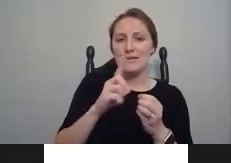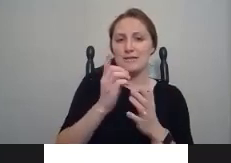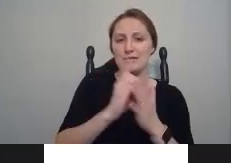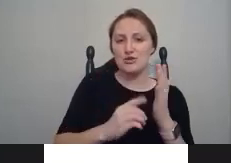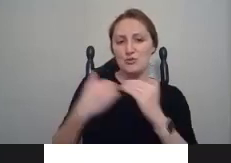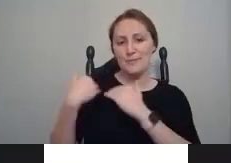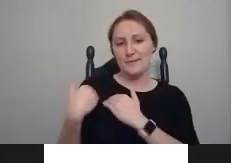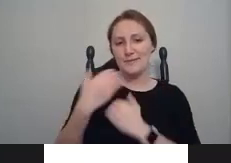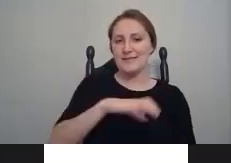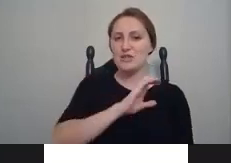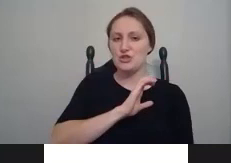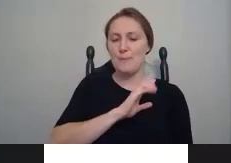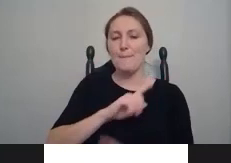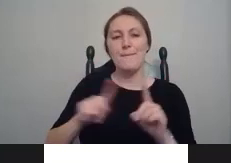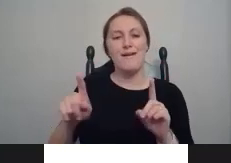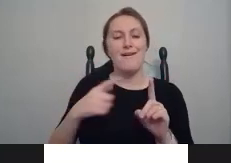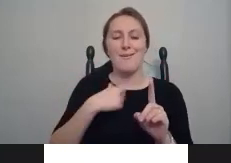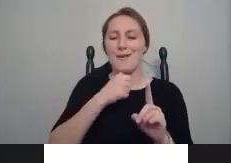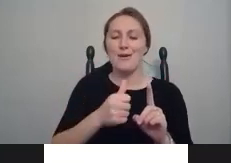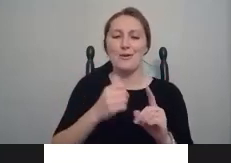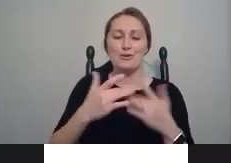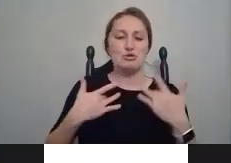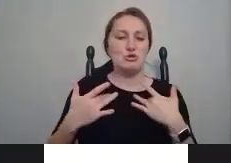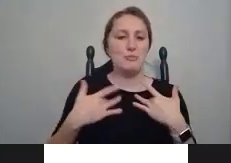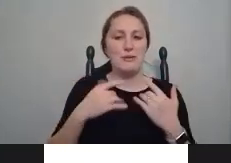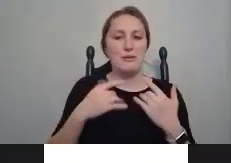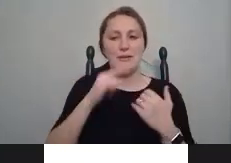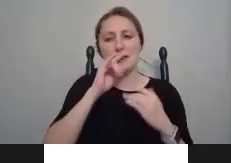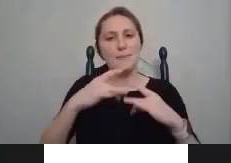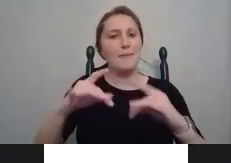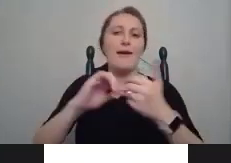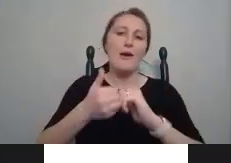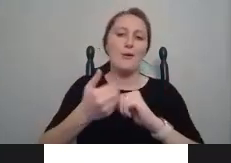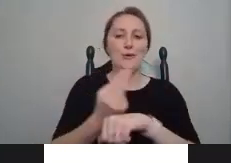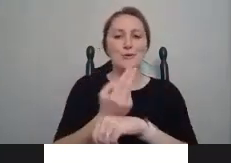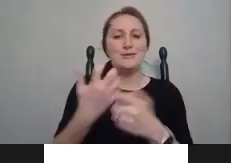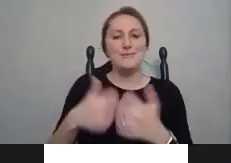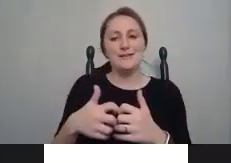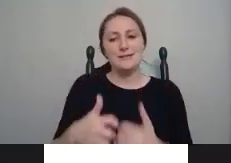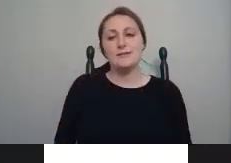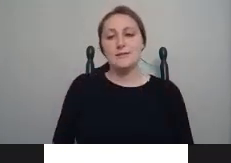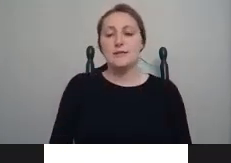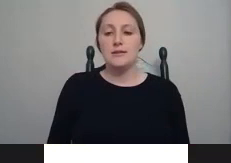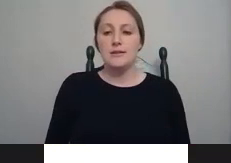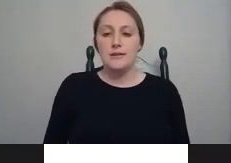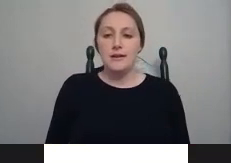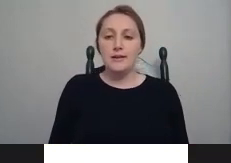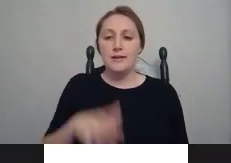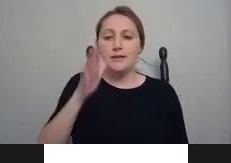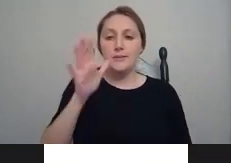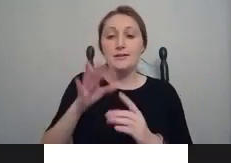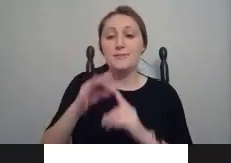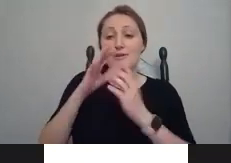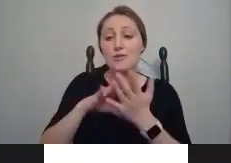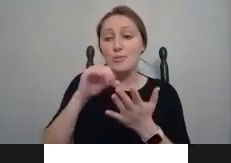But I'm not worried about the kids picking up how to use the device. Will specials learning be more robust